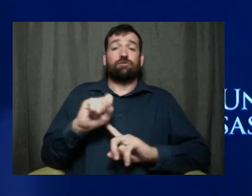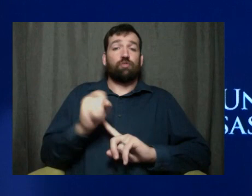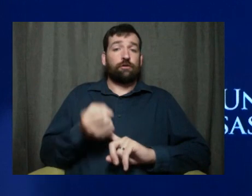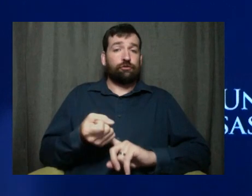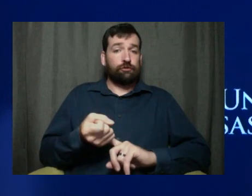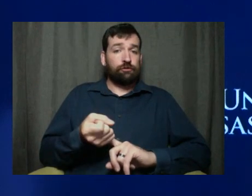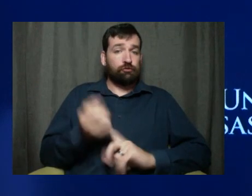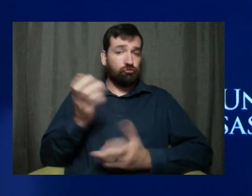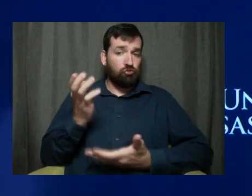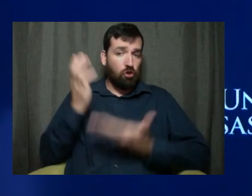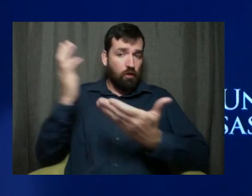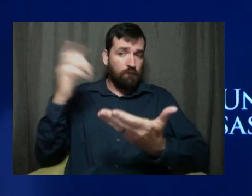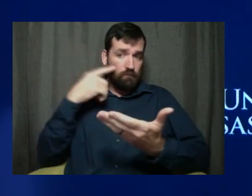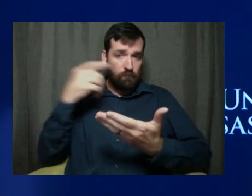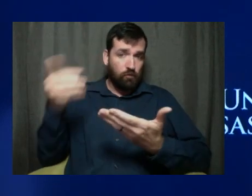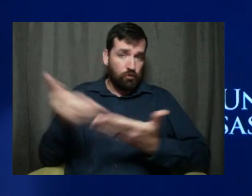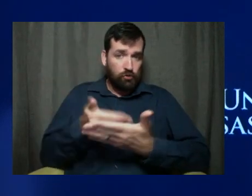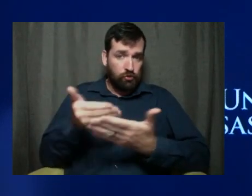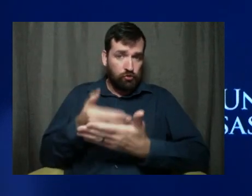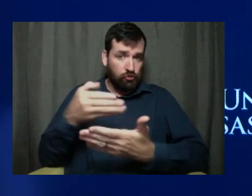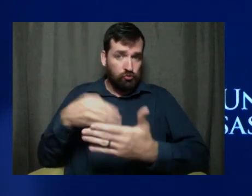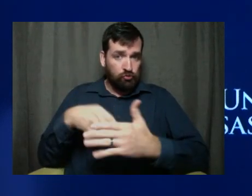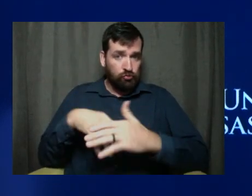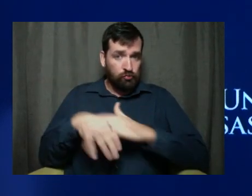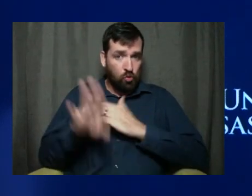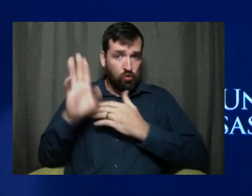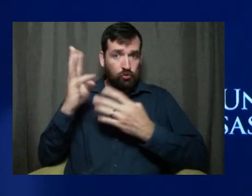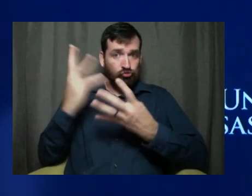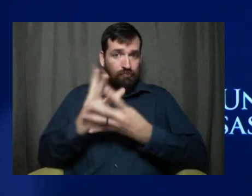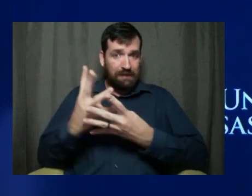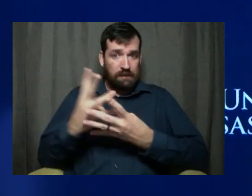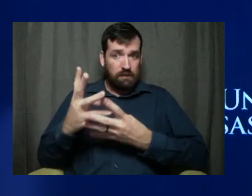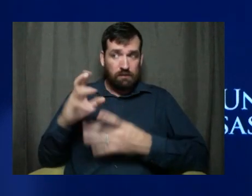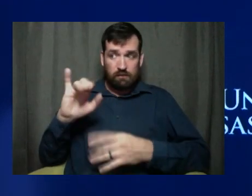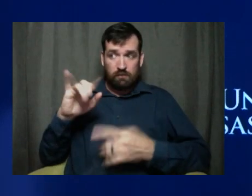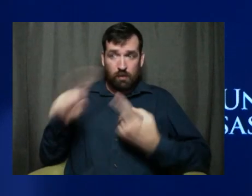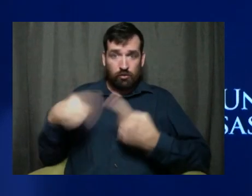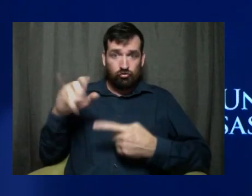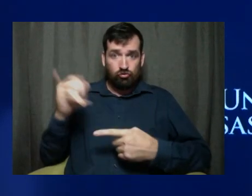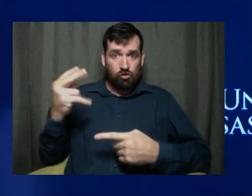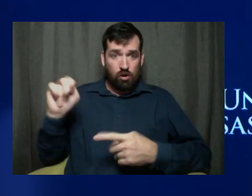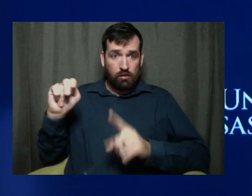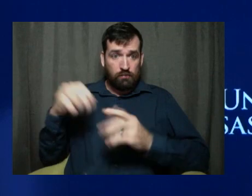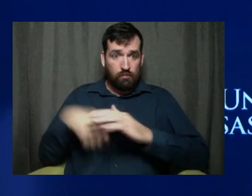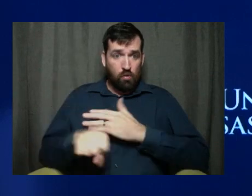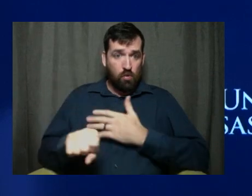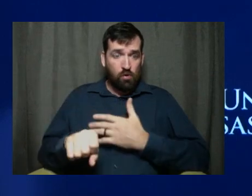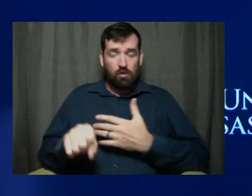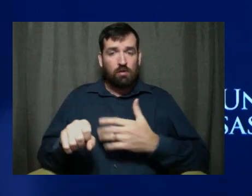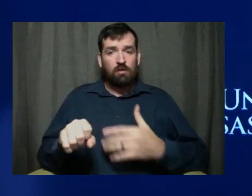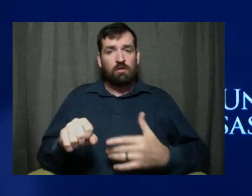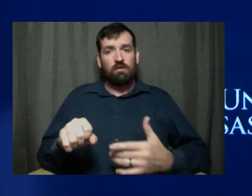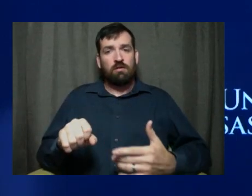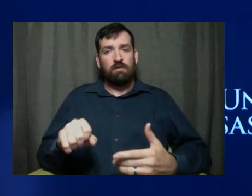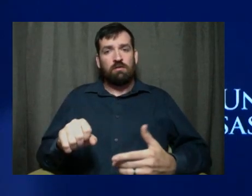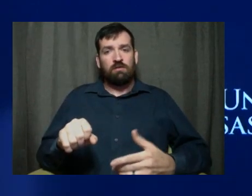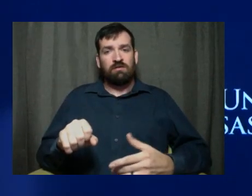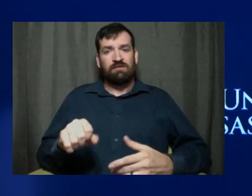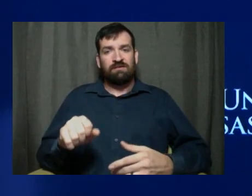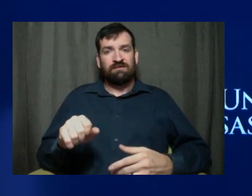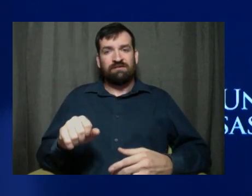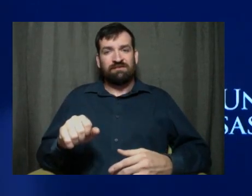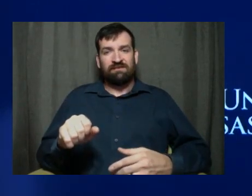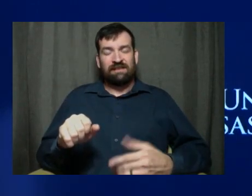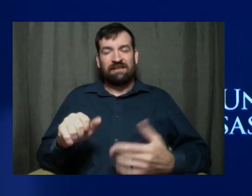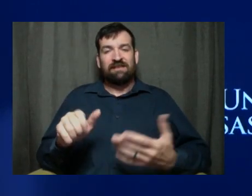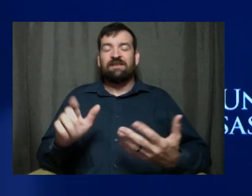on the newborn screening when John was born, those would have not gone undiagnosed until he was 30 years of age. So